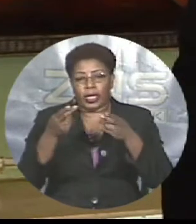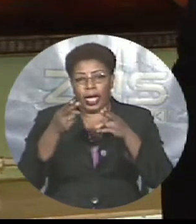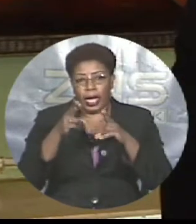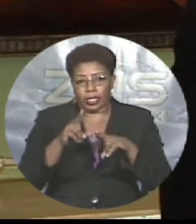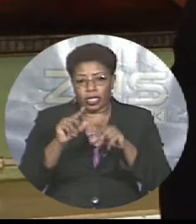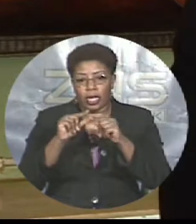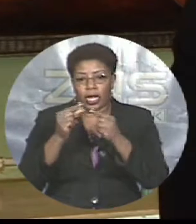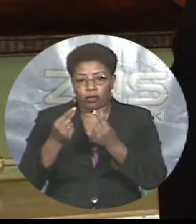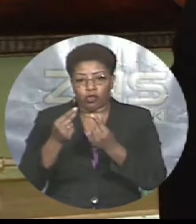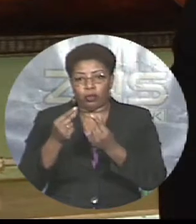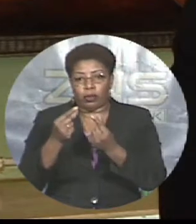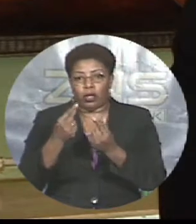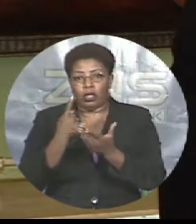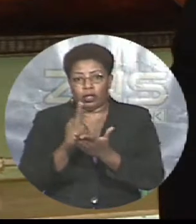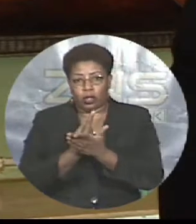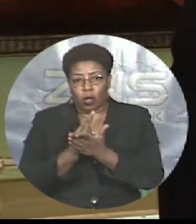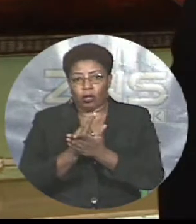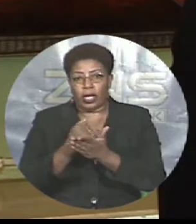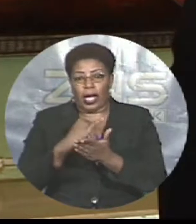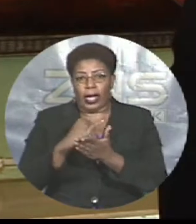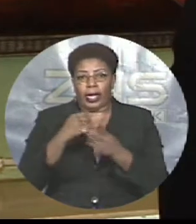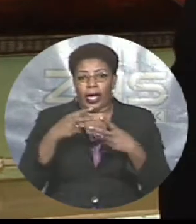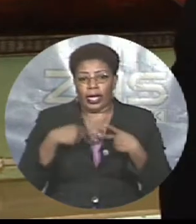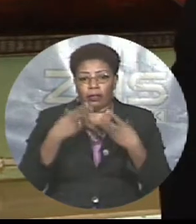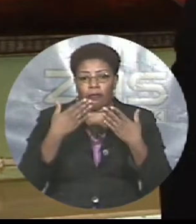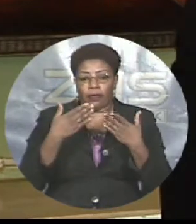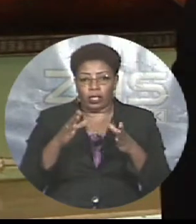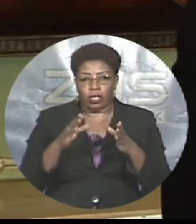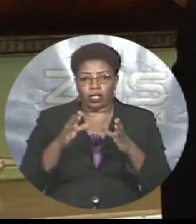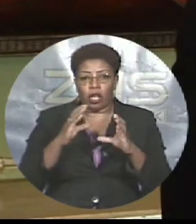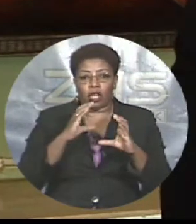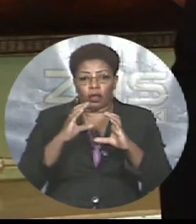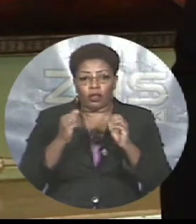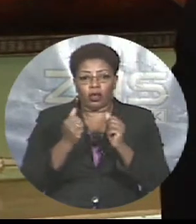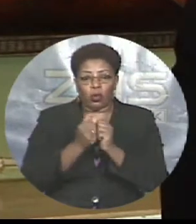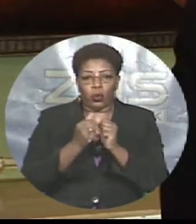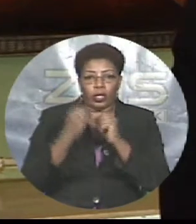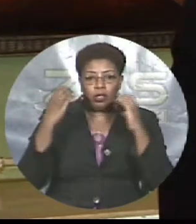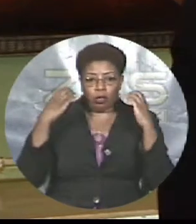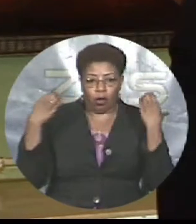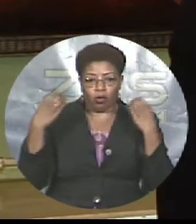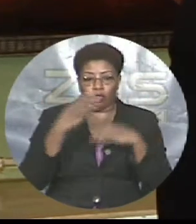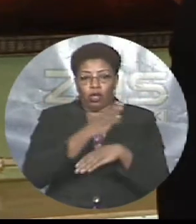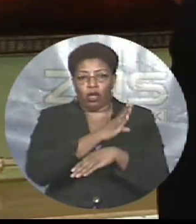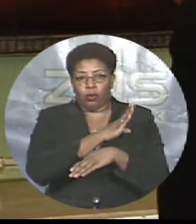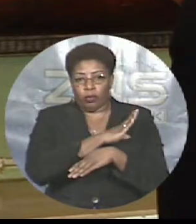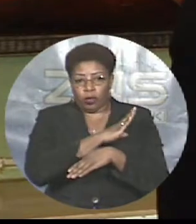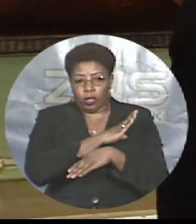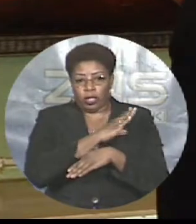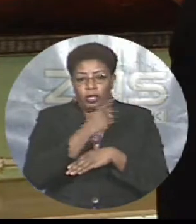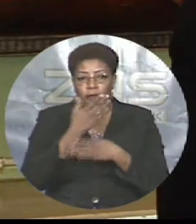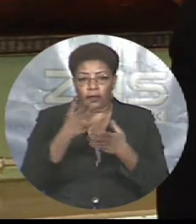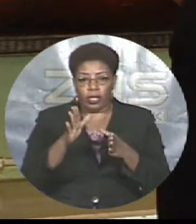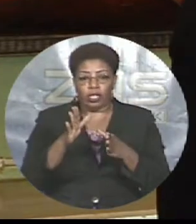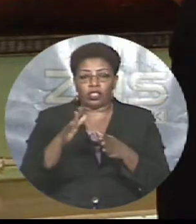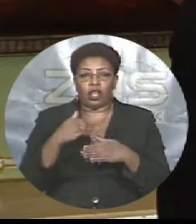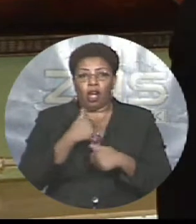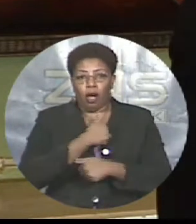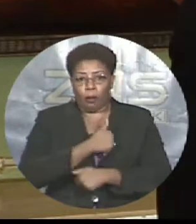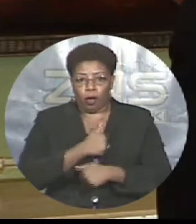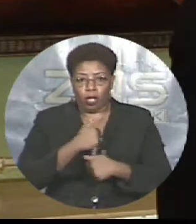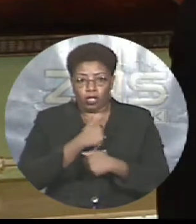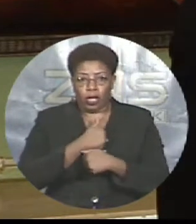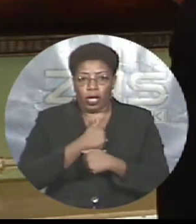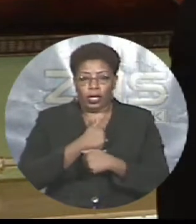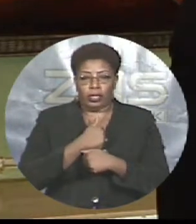I had a conversation with Coach Bodie. He has since apologized to the Millers, Mrs. May Miller and